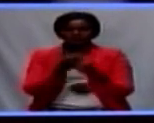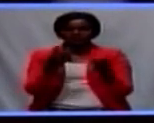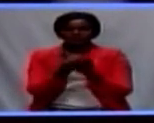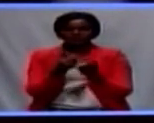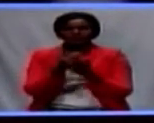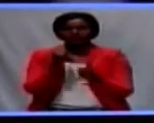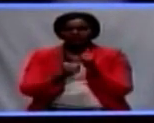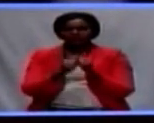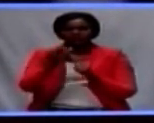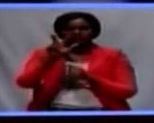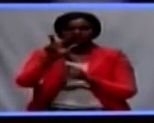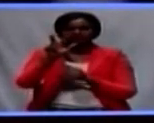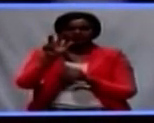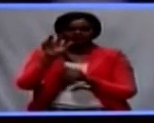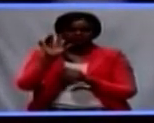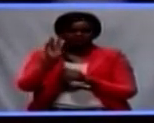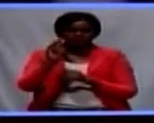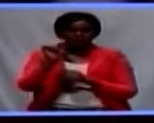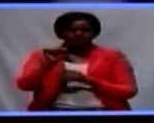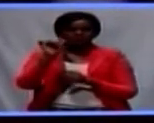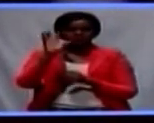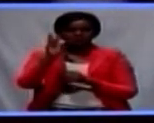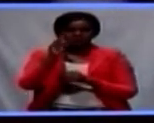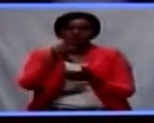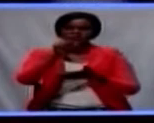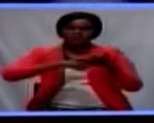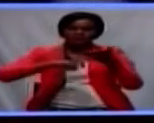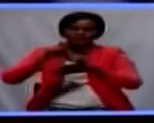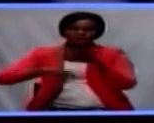which 37.6 is tax revenue.